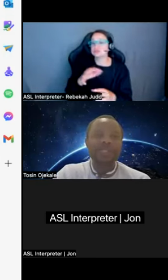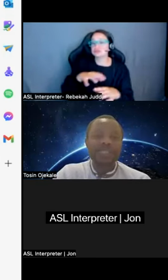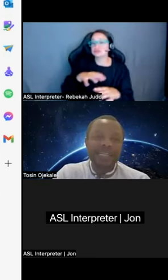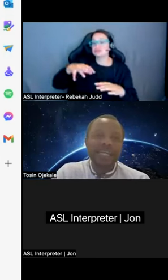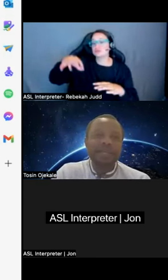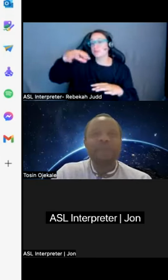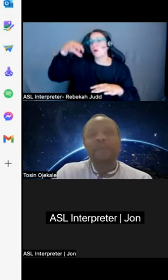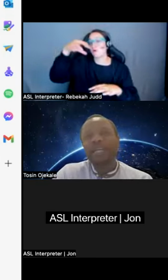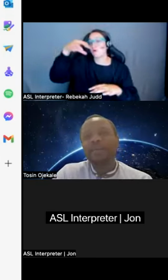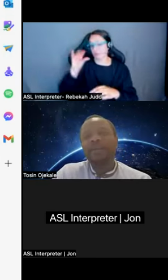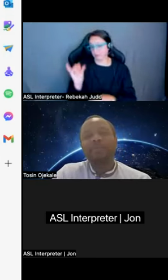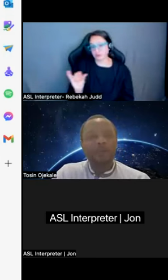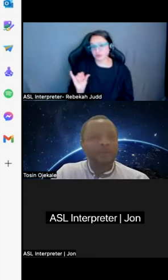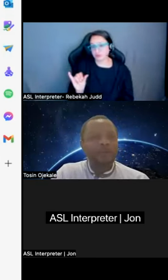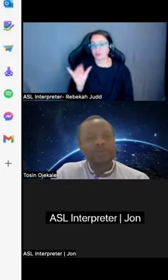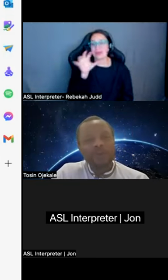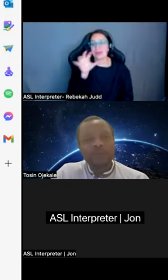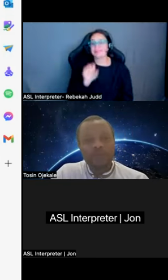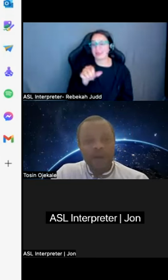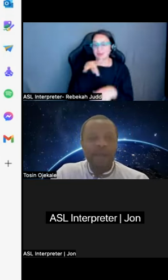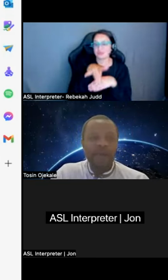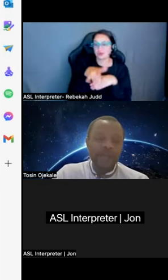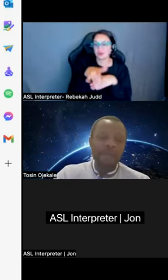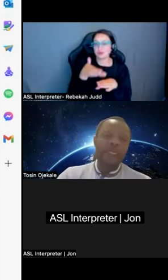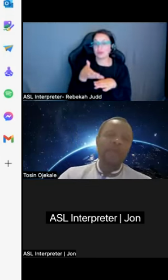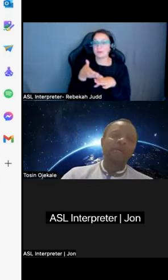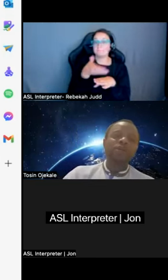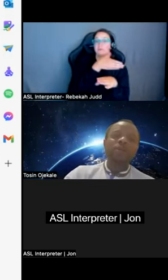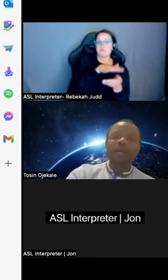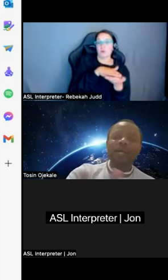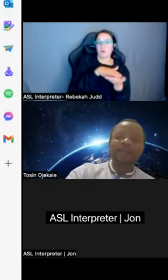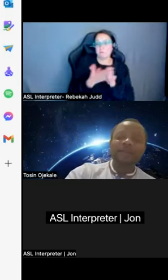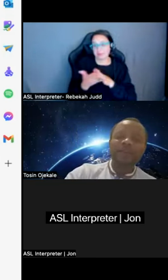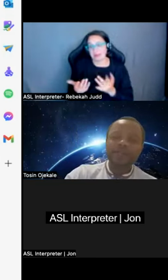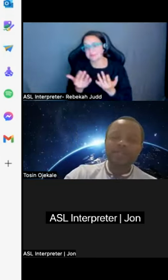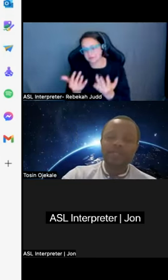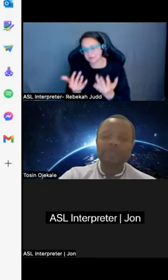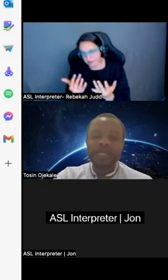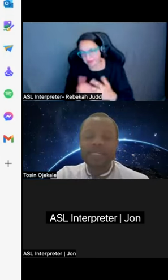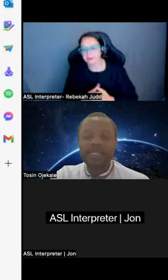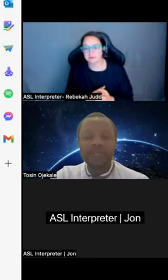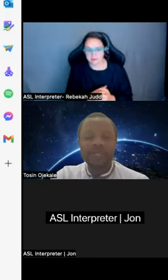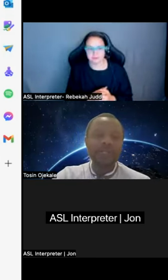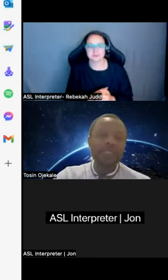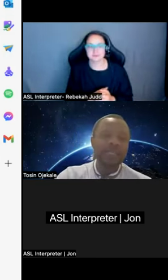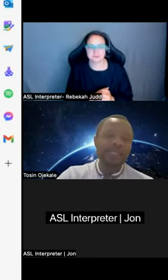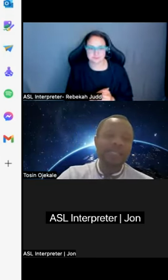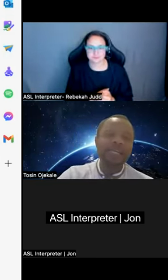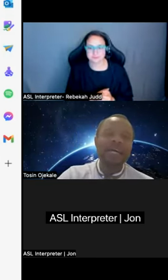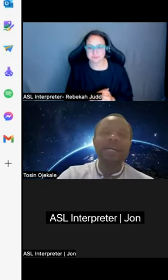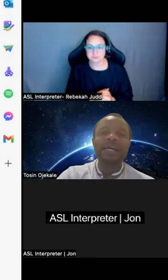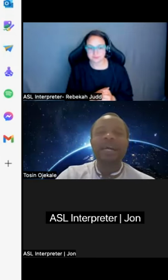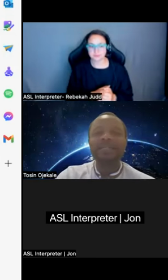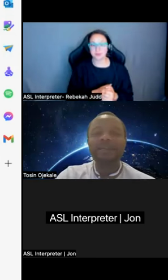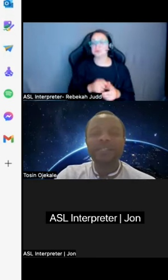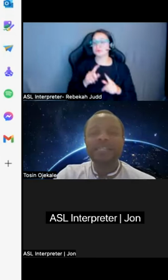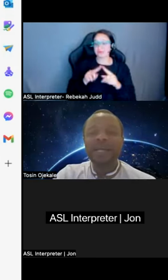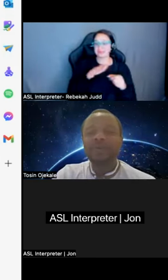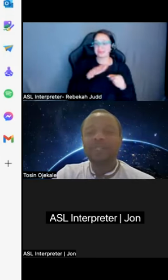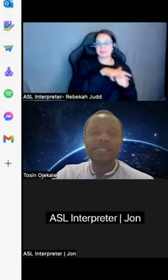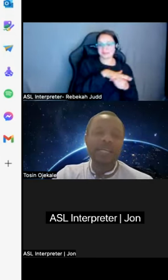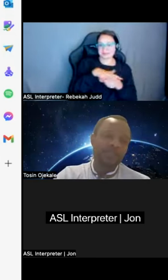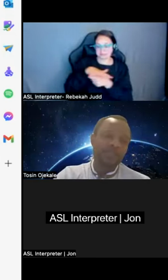need to detect early before they move from smoke to fire, okay? So we'll look at the various spaces within your data center and the